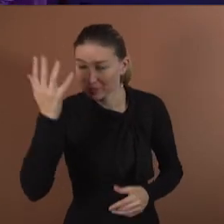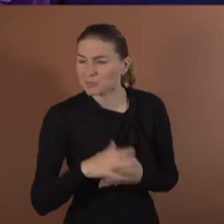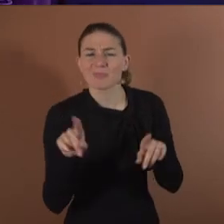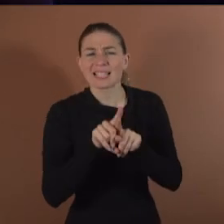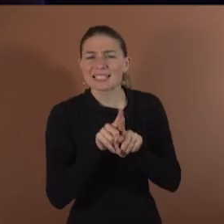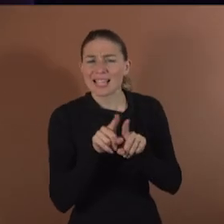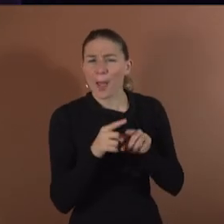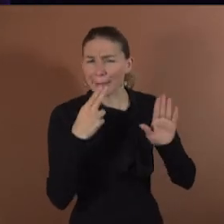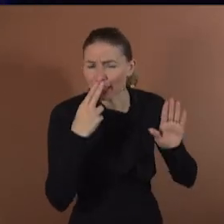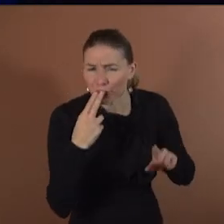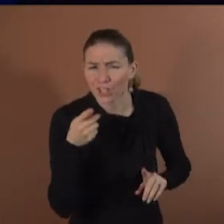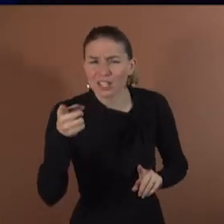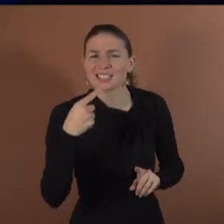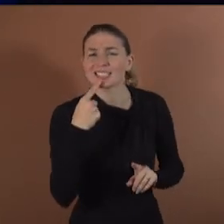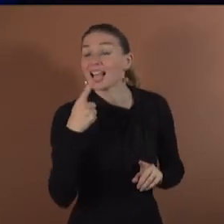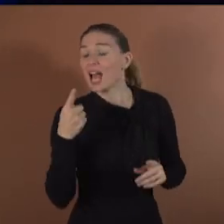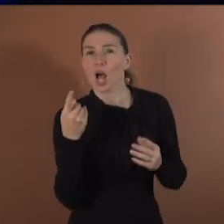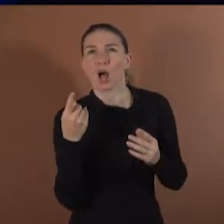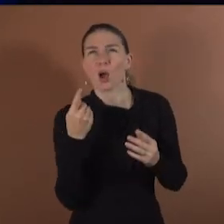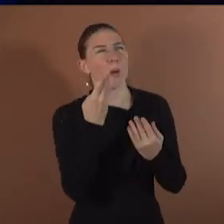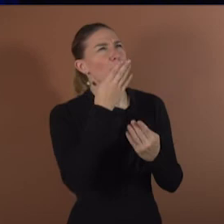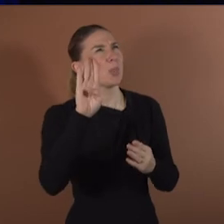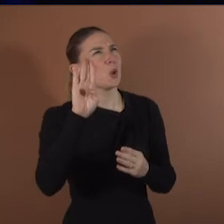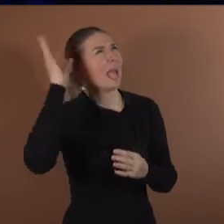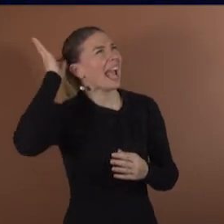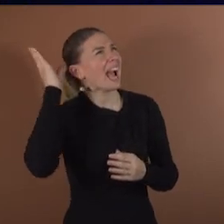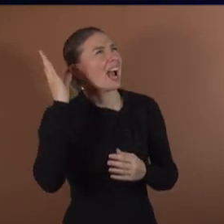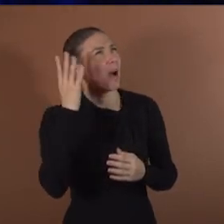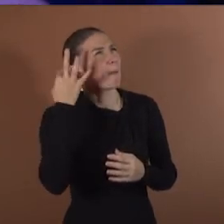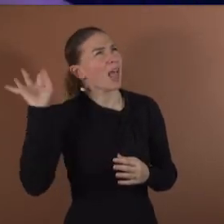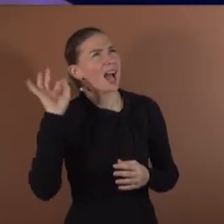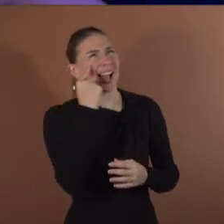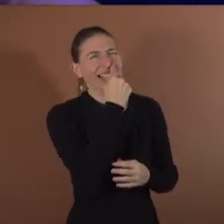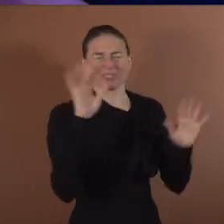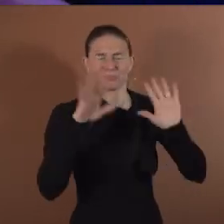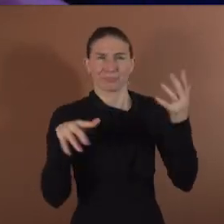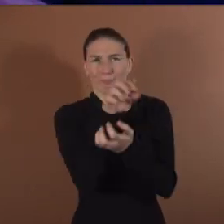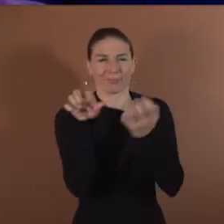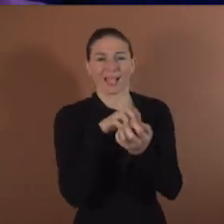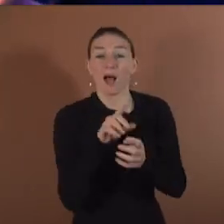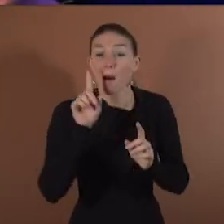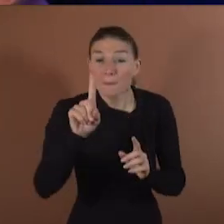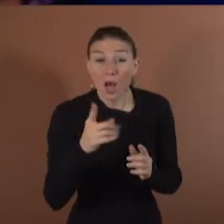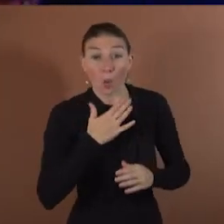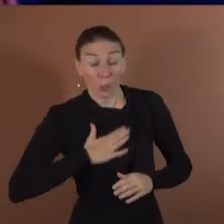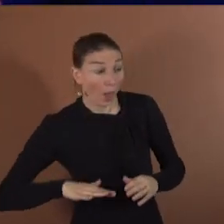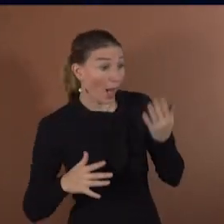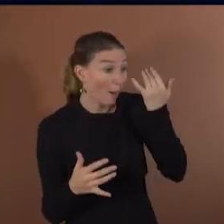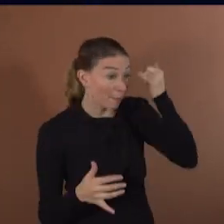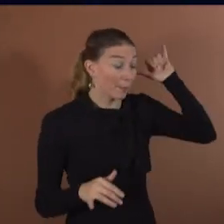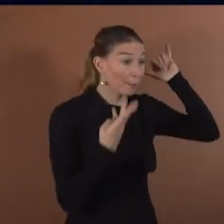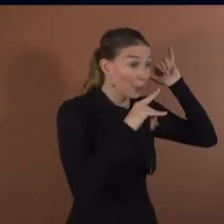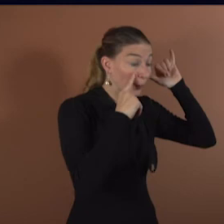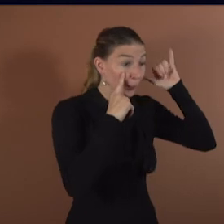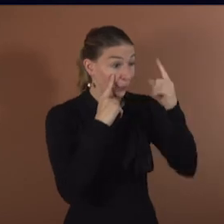blonde-haired, blue-eyed people, blue-haired, blonde-eyed, I can't remember, blue-haired, blonde-eyed people to make babies together, you'd end up with a master